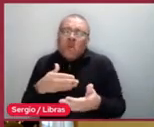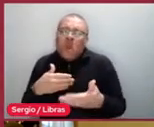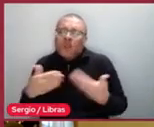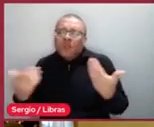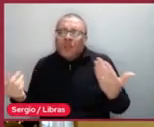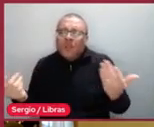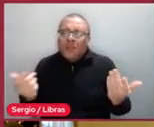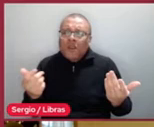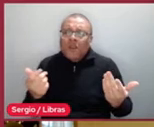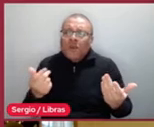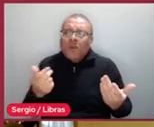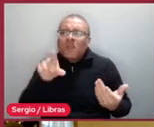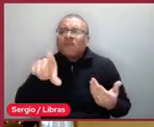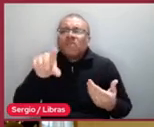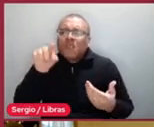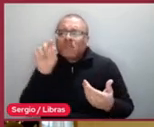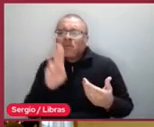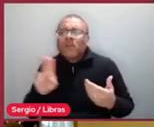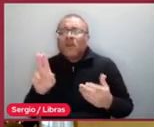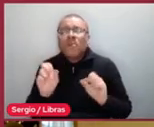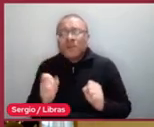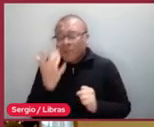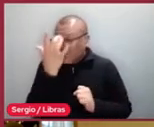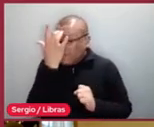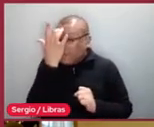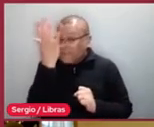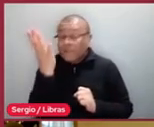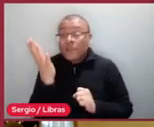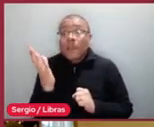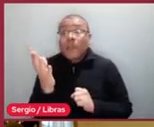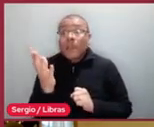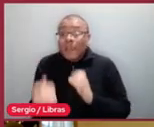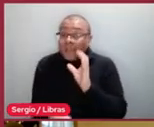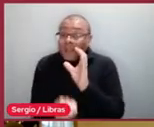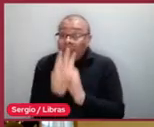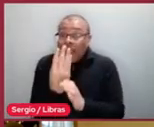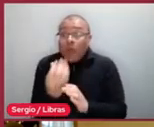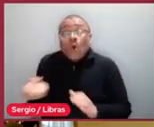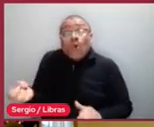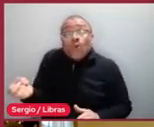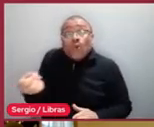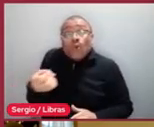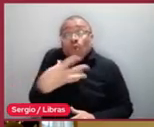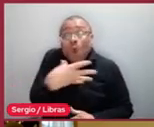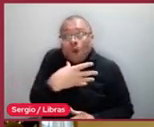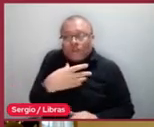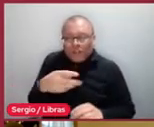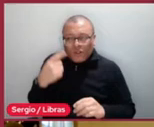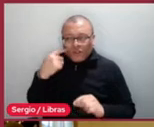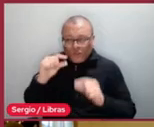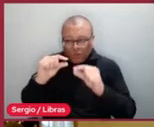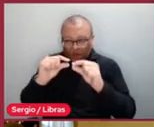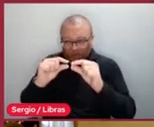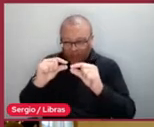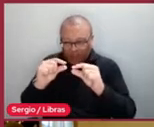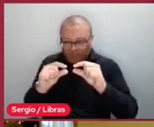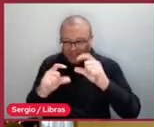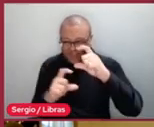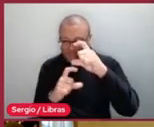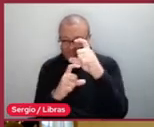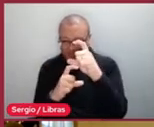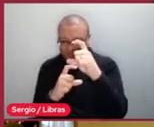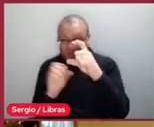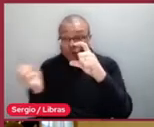matters is that it's easier to insert new HTML in the middle of this element